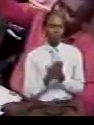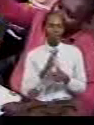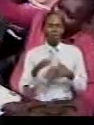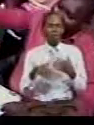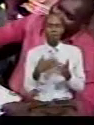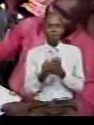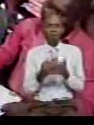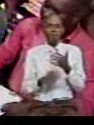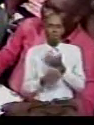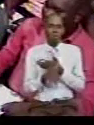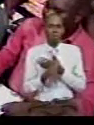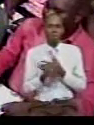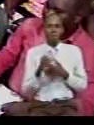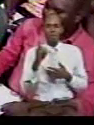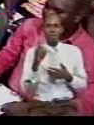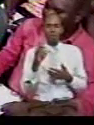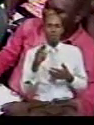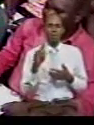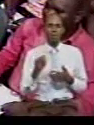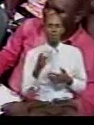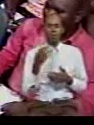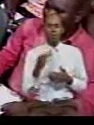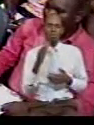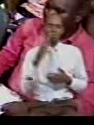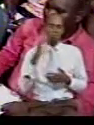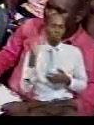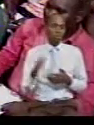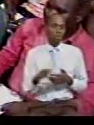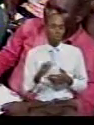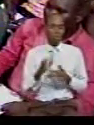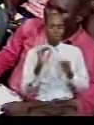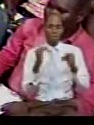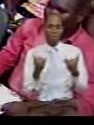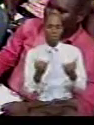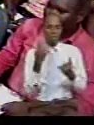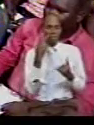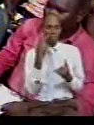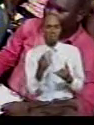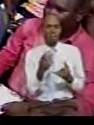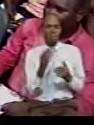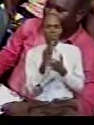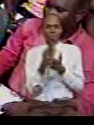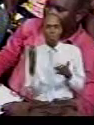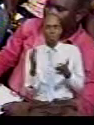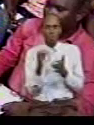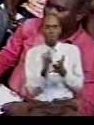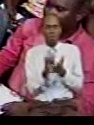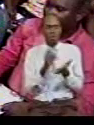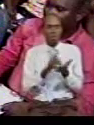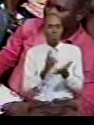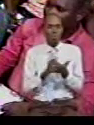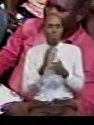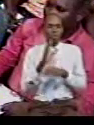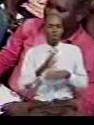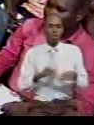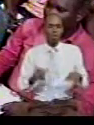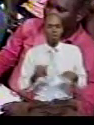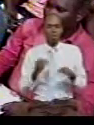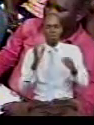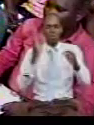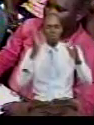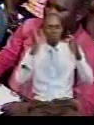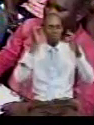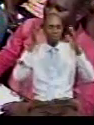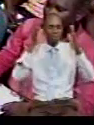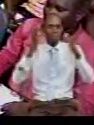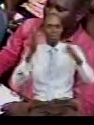wicked. Something they call incurable disease come to your body, is just